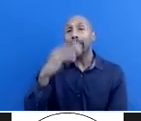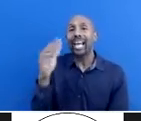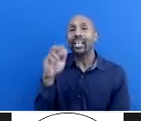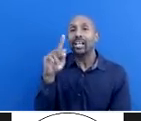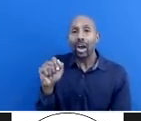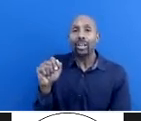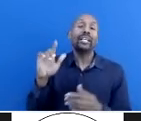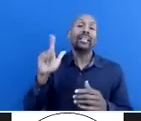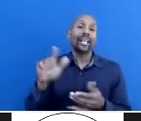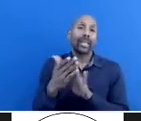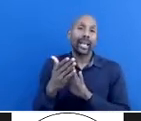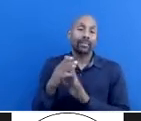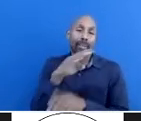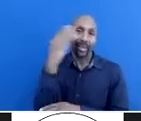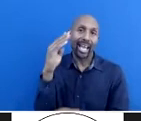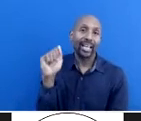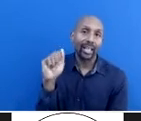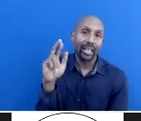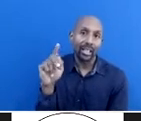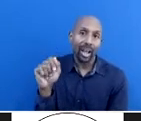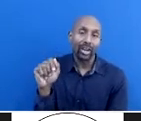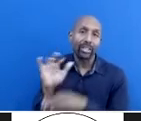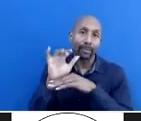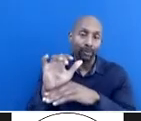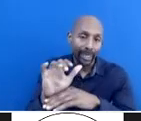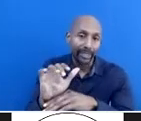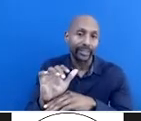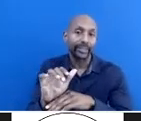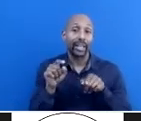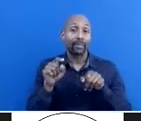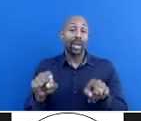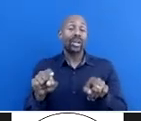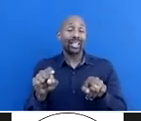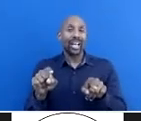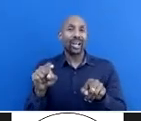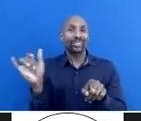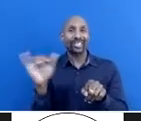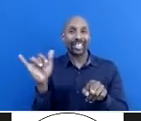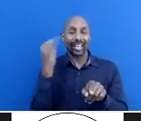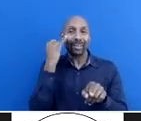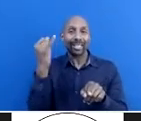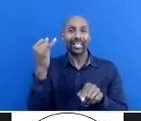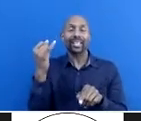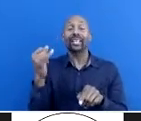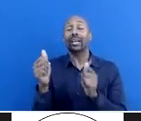artistic world what the Black Power movement means in the political world in the late